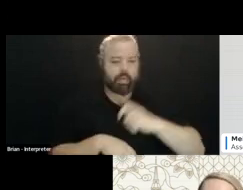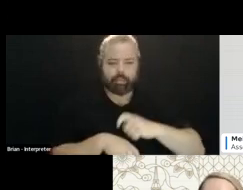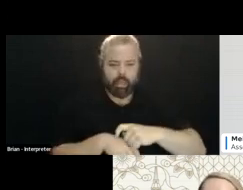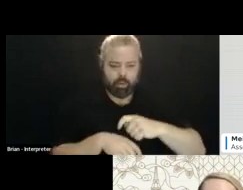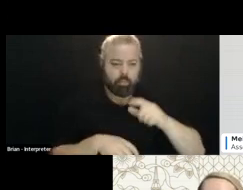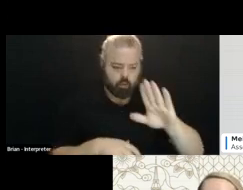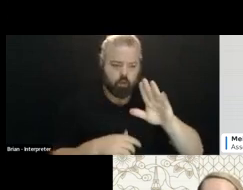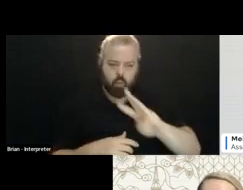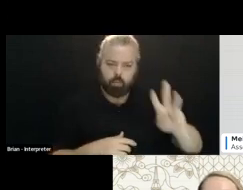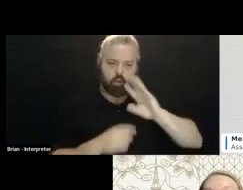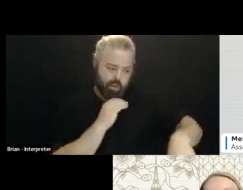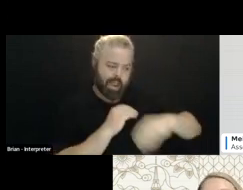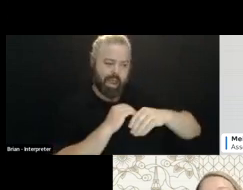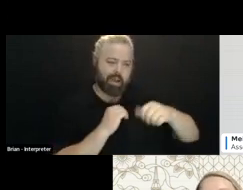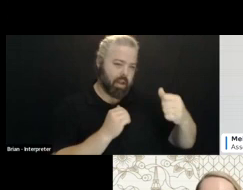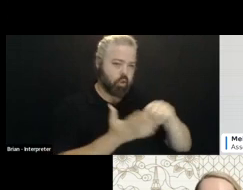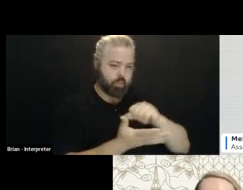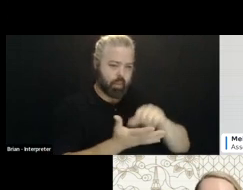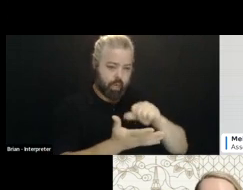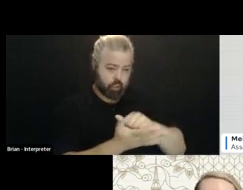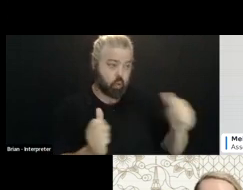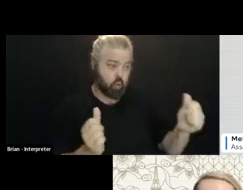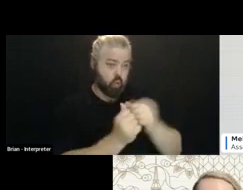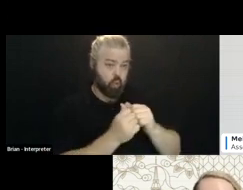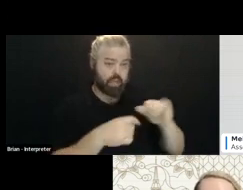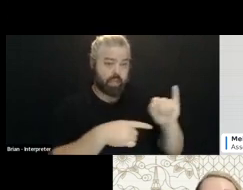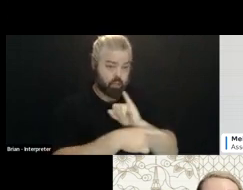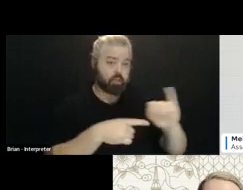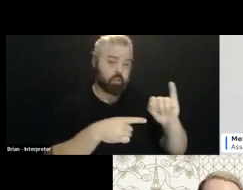website and you use sort of industry jargon, that will boost your search engine